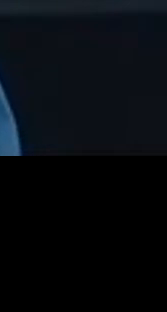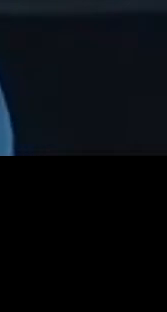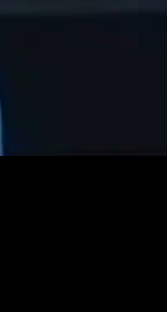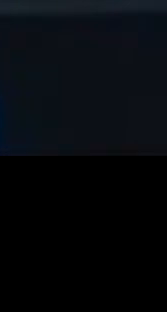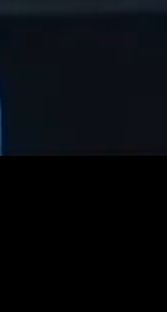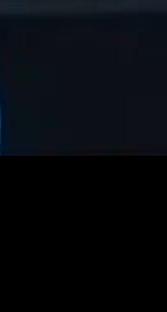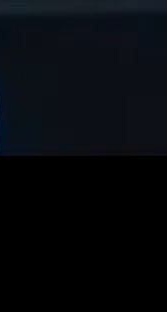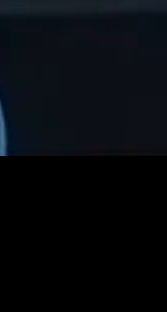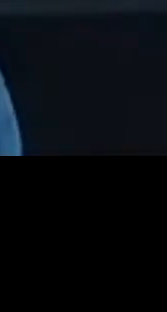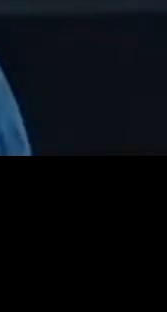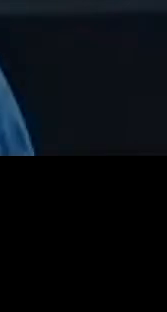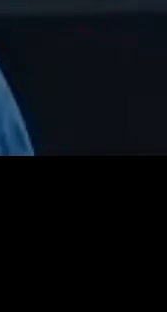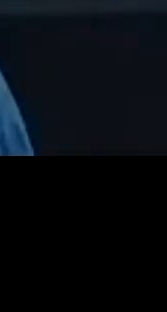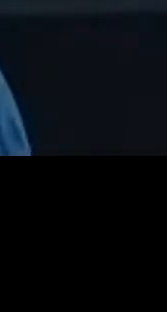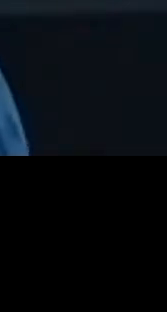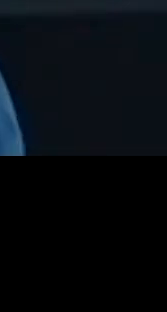Okay.